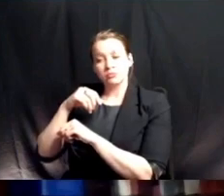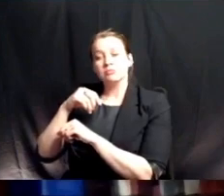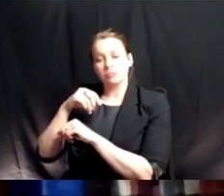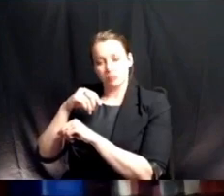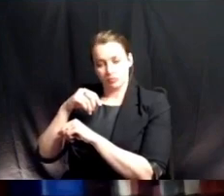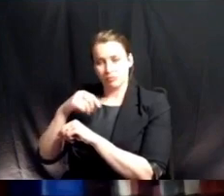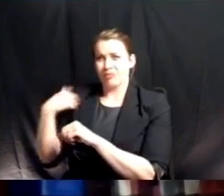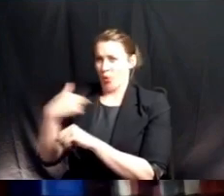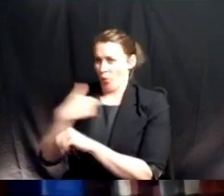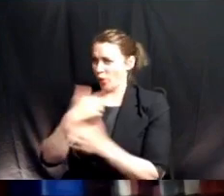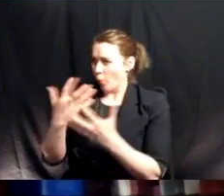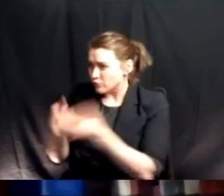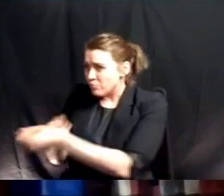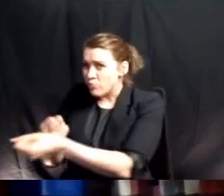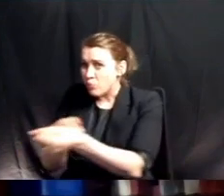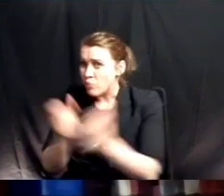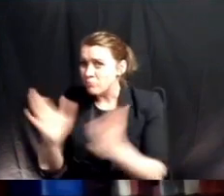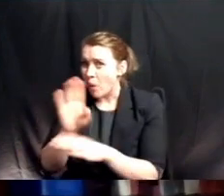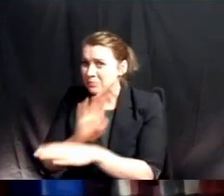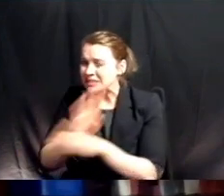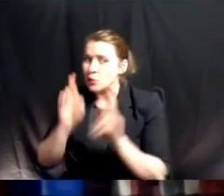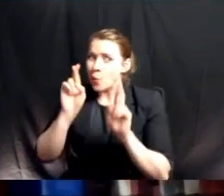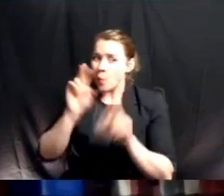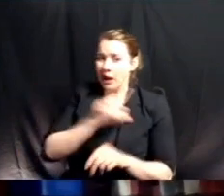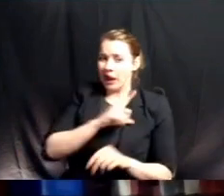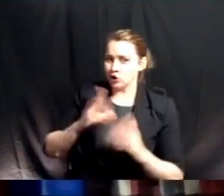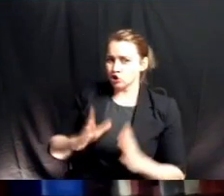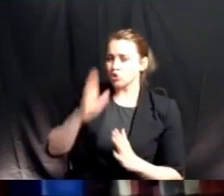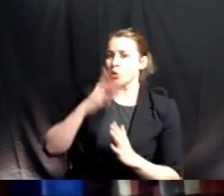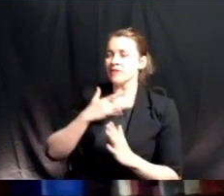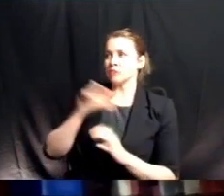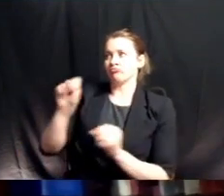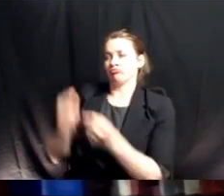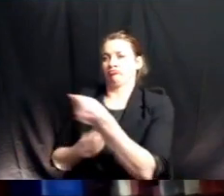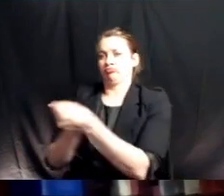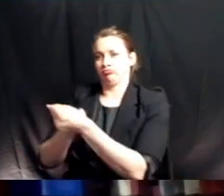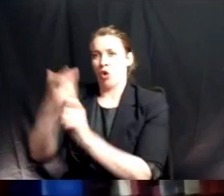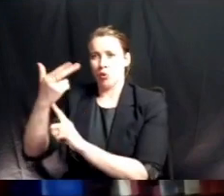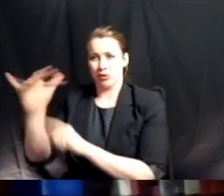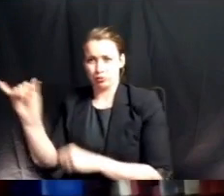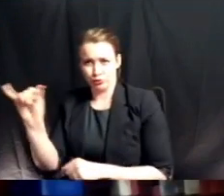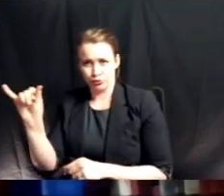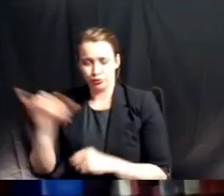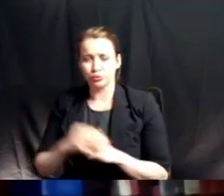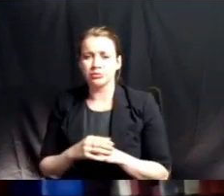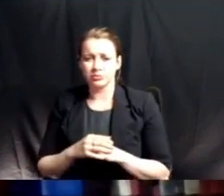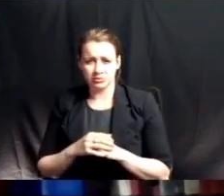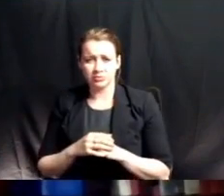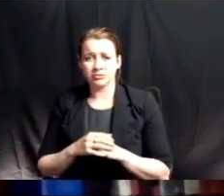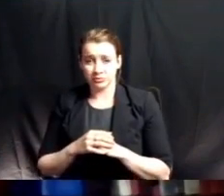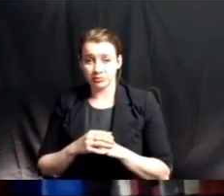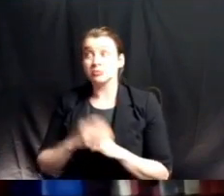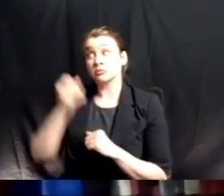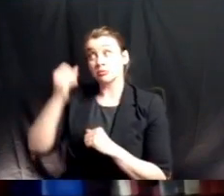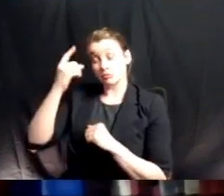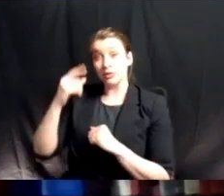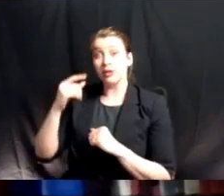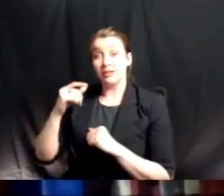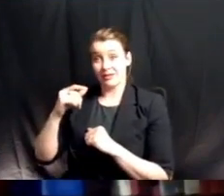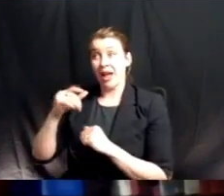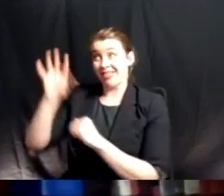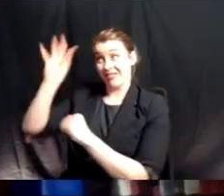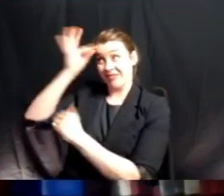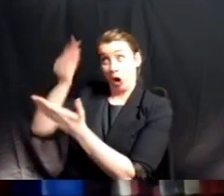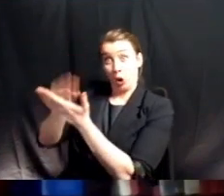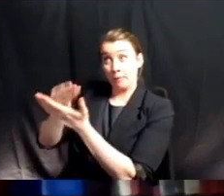business support. And I really think that we need to make sure that the federal dollars that I'm hoping that we'll all advocate